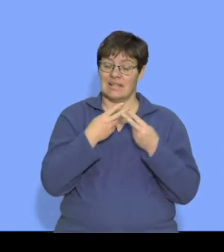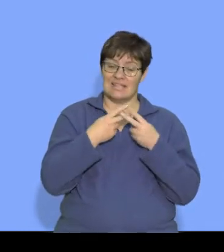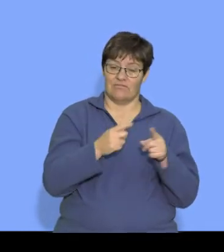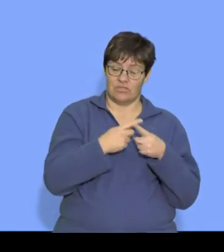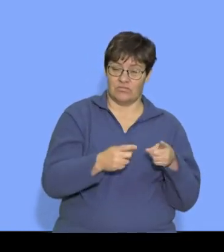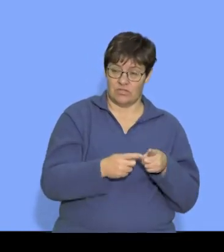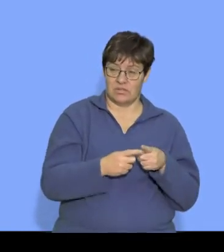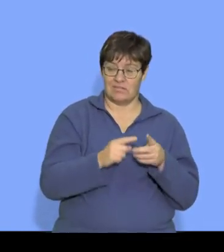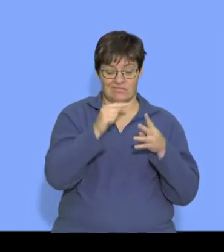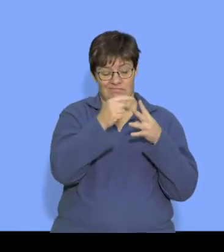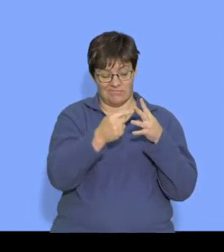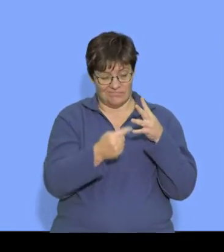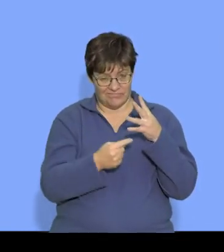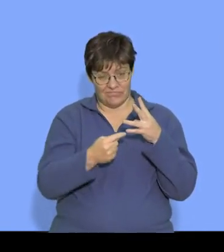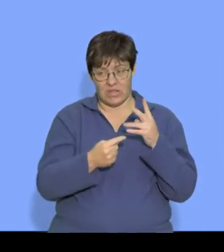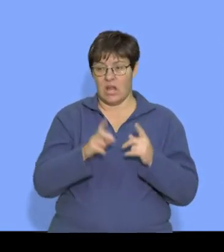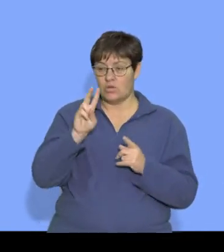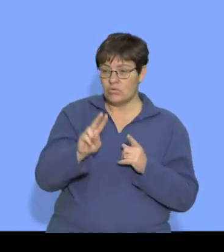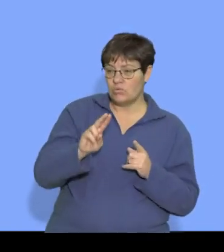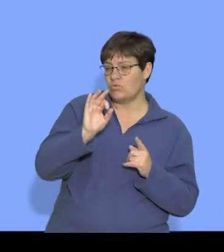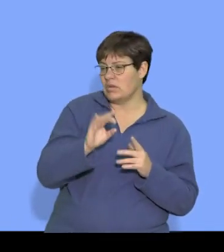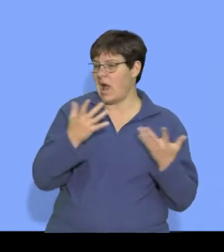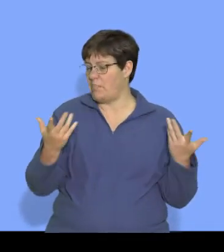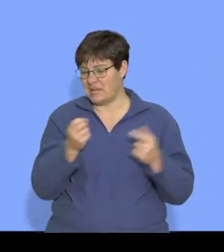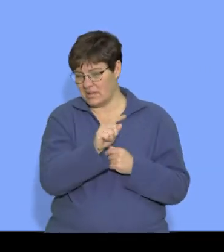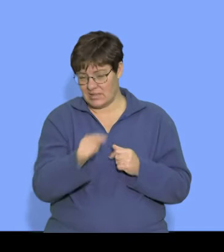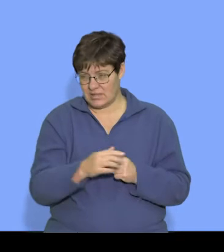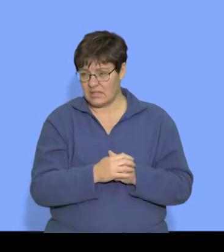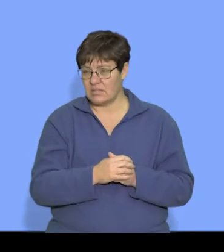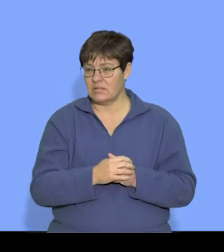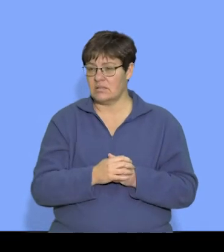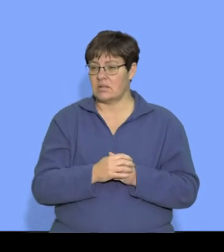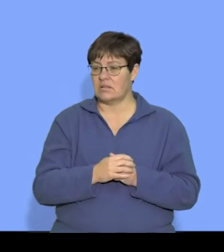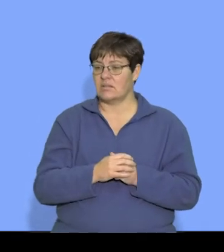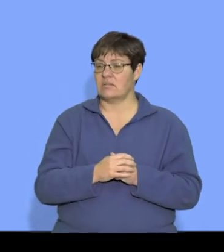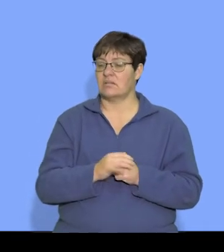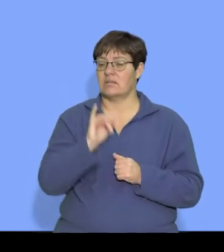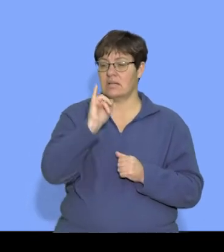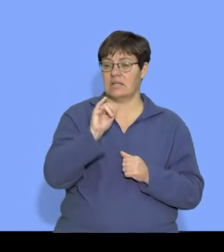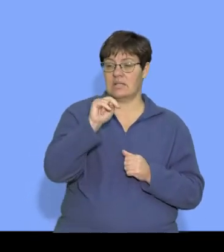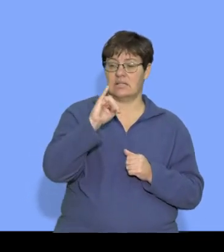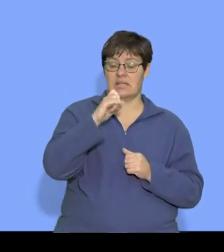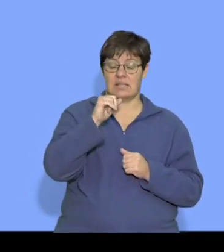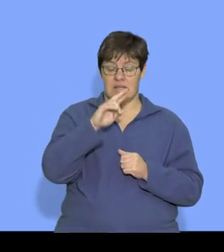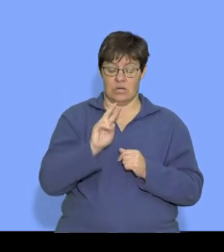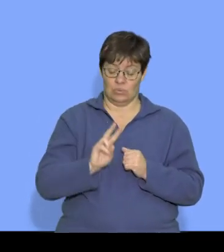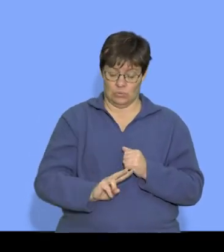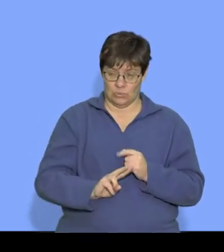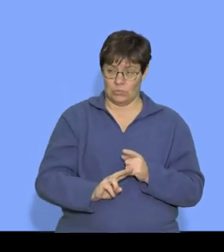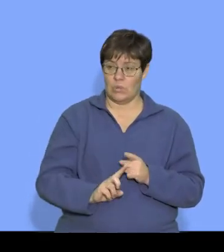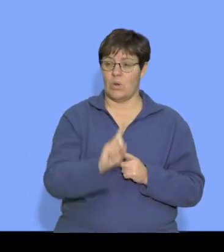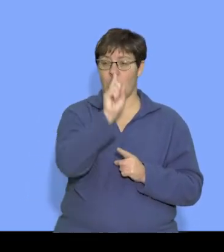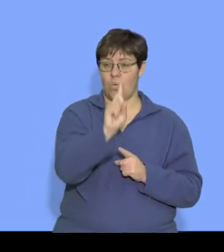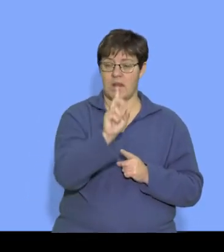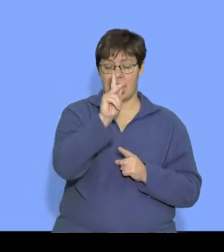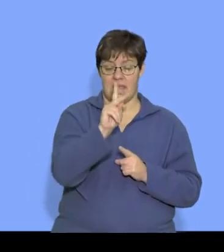the dental formula points to the different types and the ratios of teeth on the jaw. In this case, we can see that there are